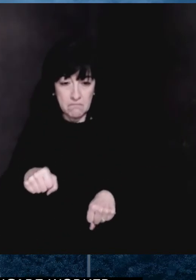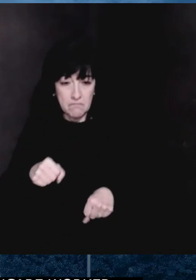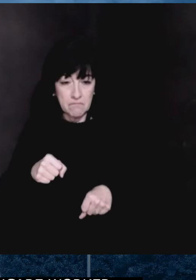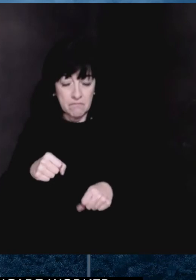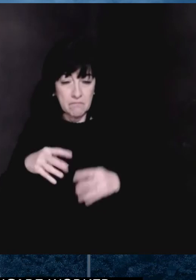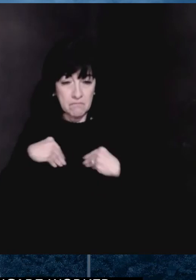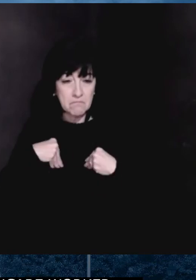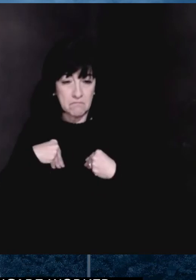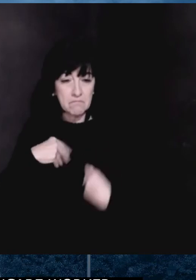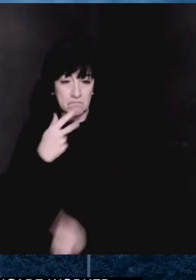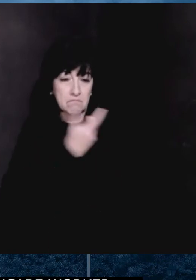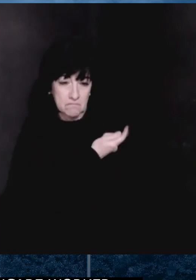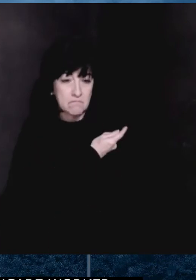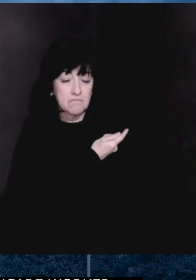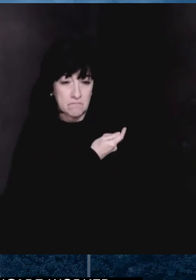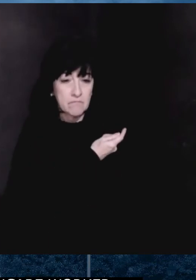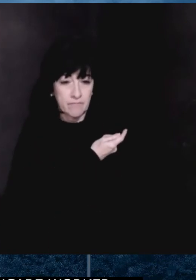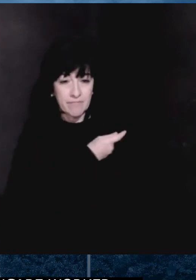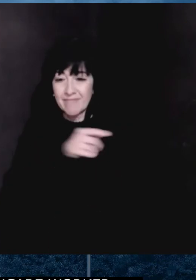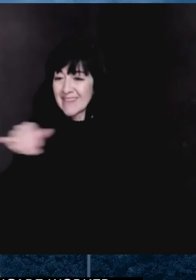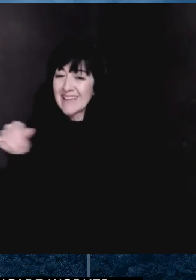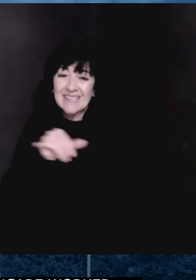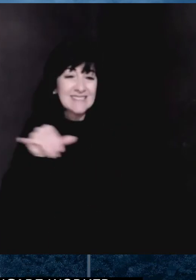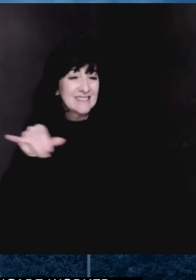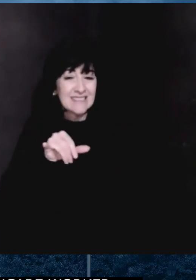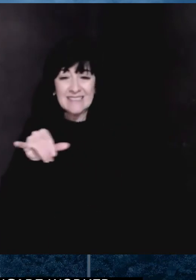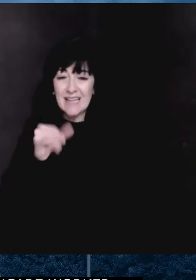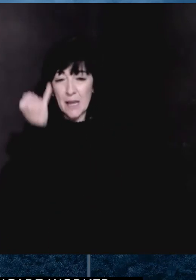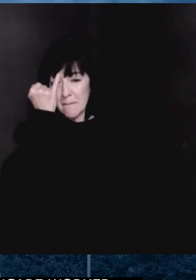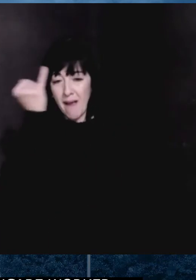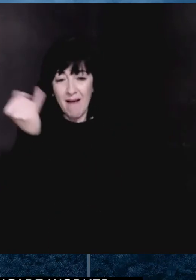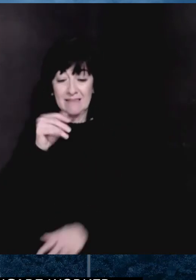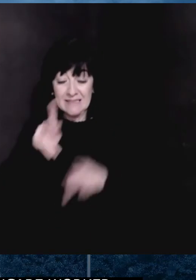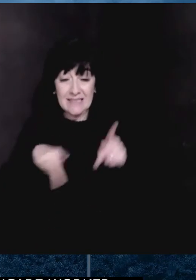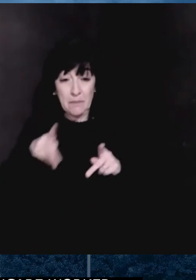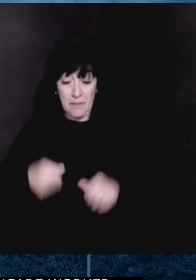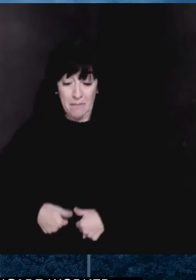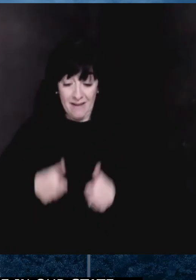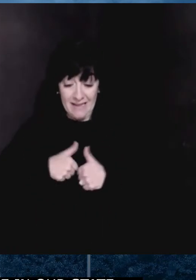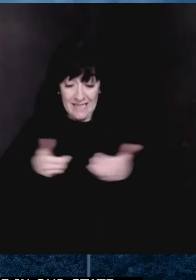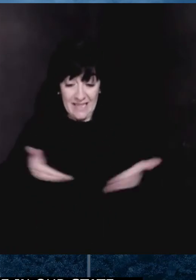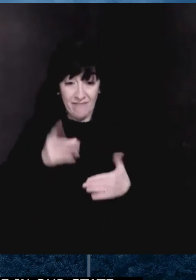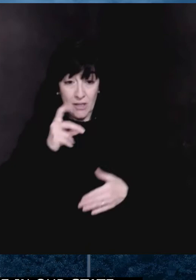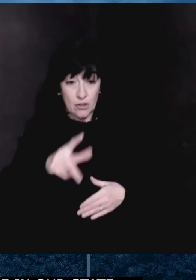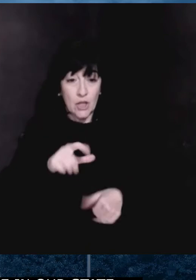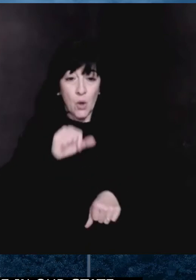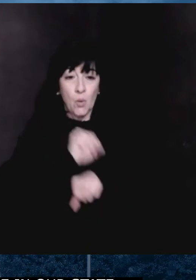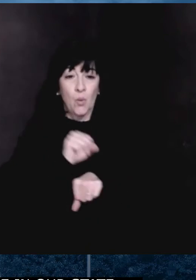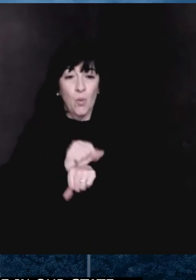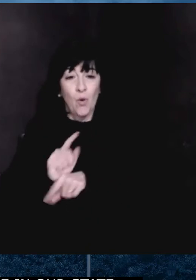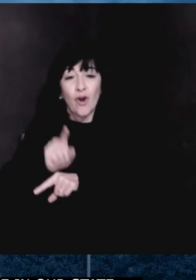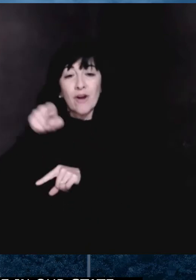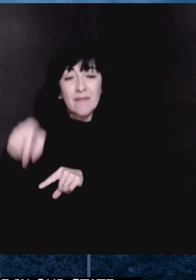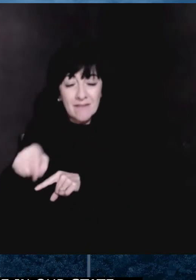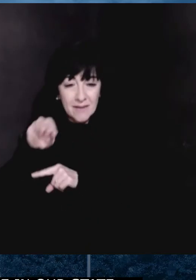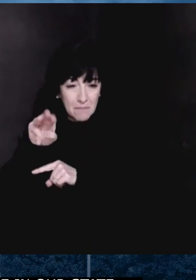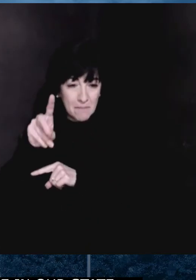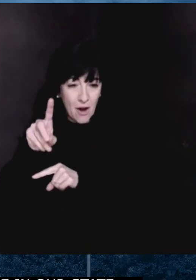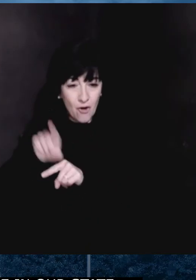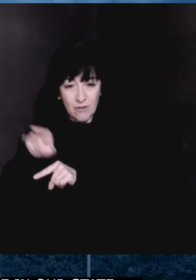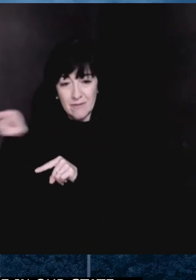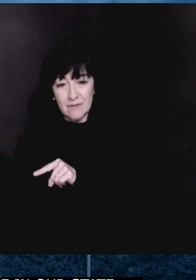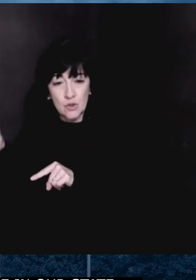who live here but work in Maryland or Pennsylvania or New Jersey. Many will be likely to get the vaccine through